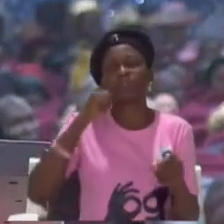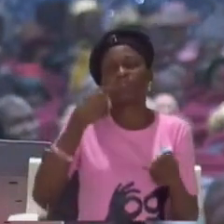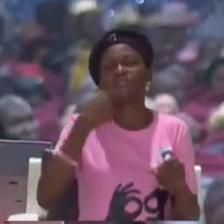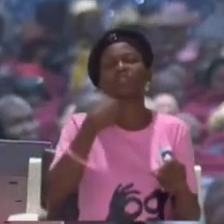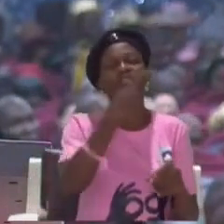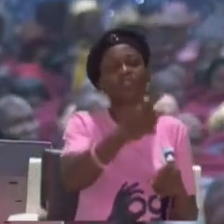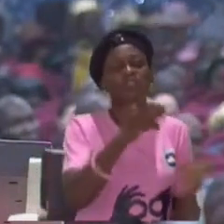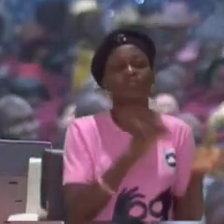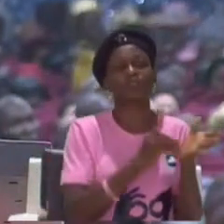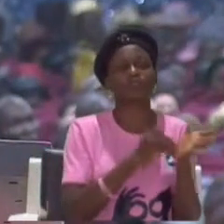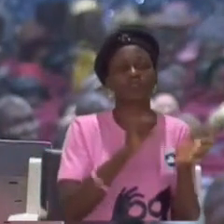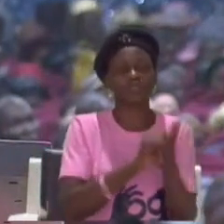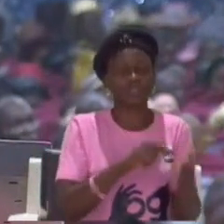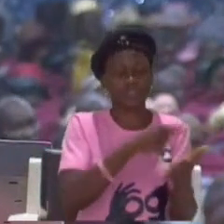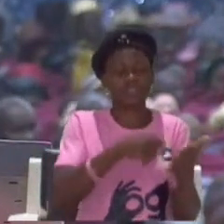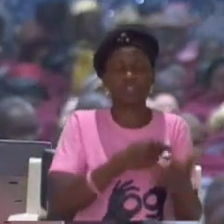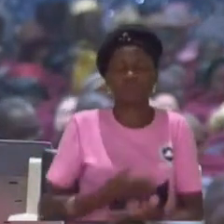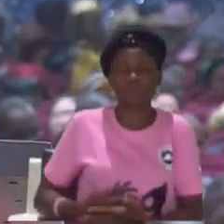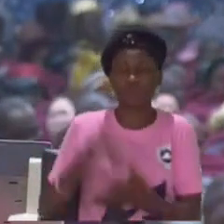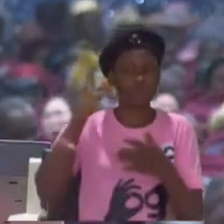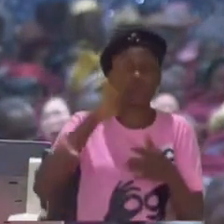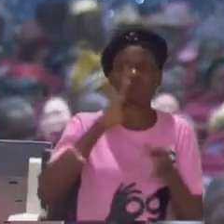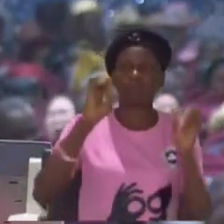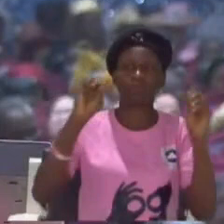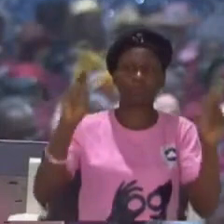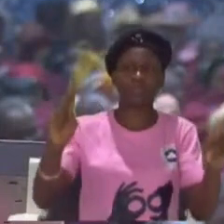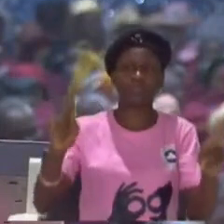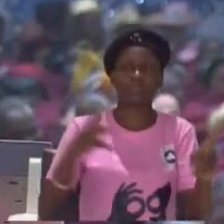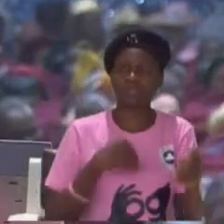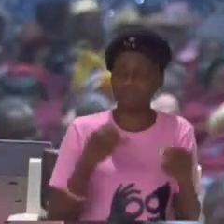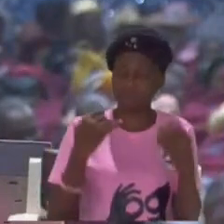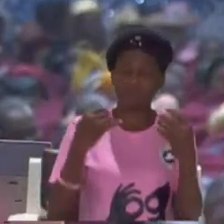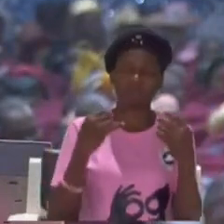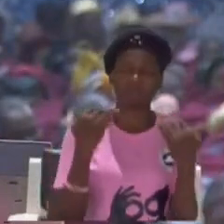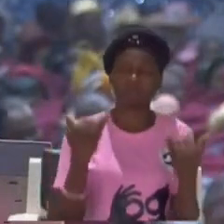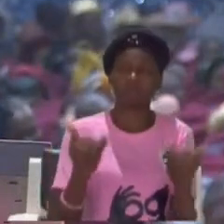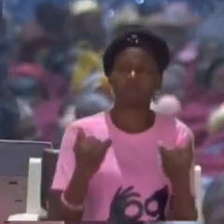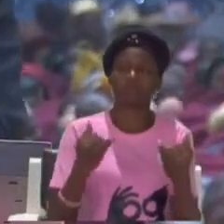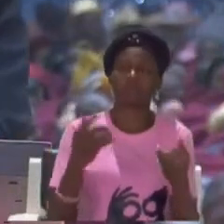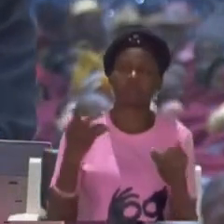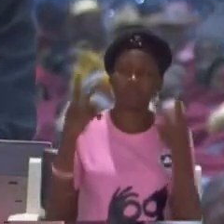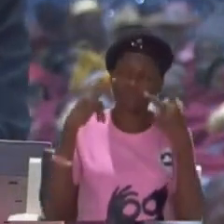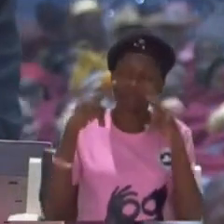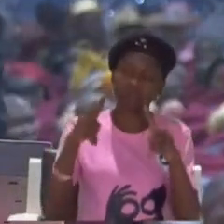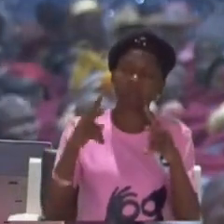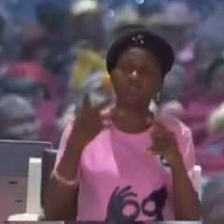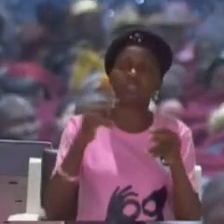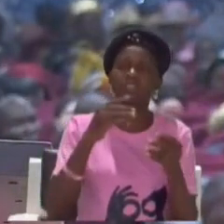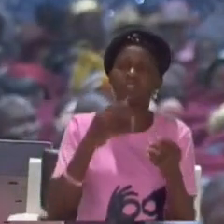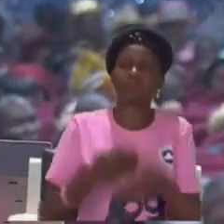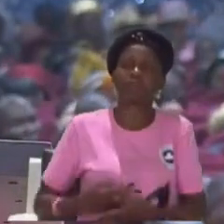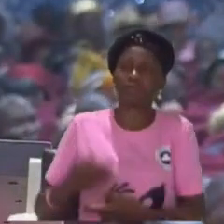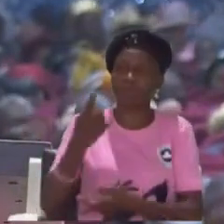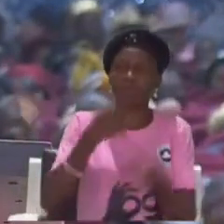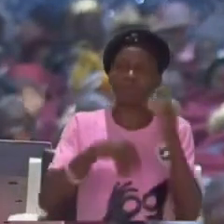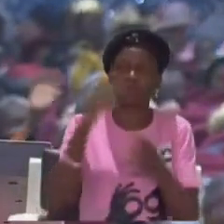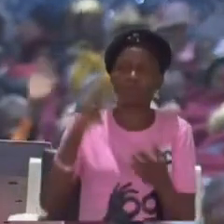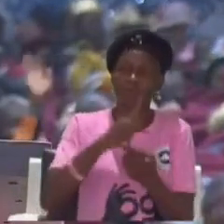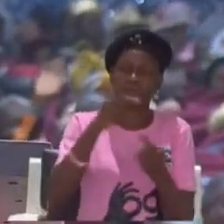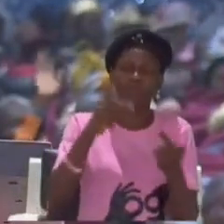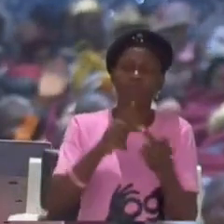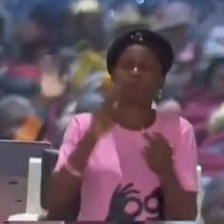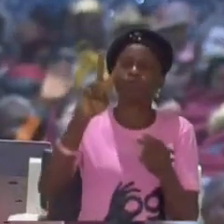doctor that this baby was going to be okay. And lo and behold, the baby came out perfect. Few